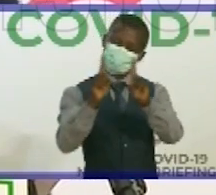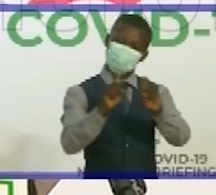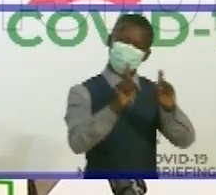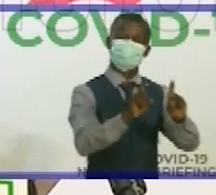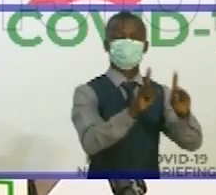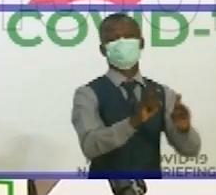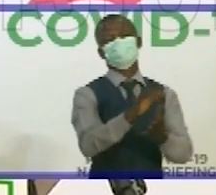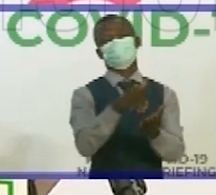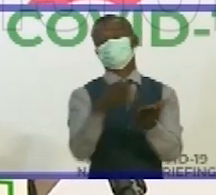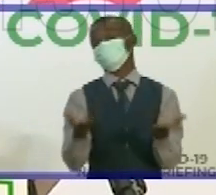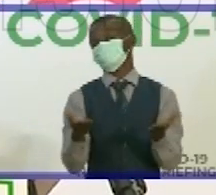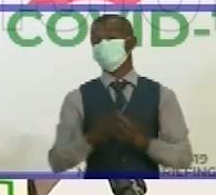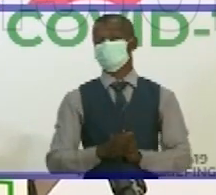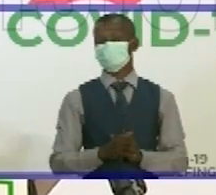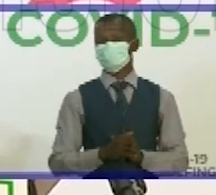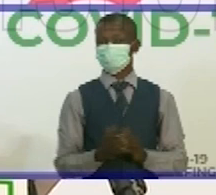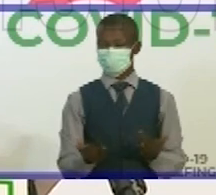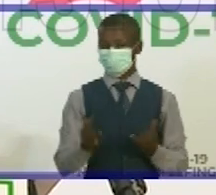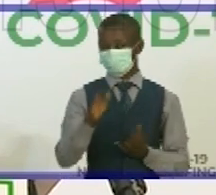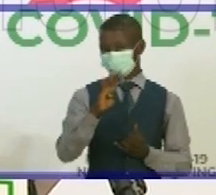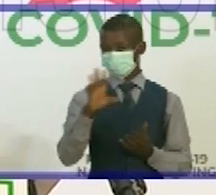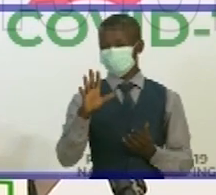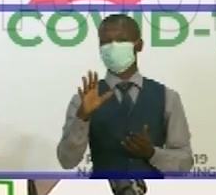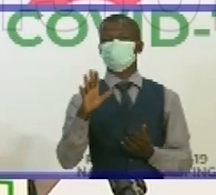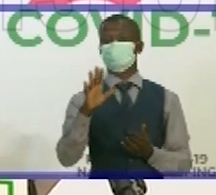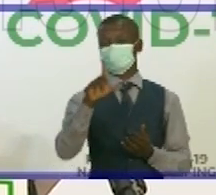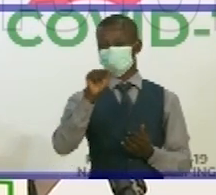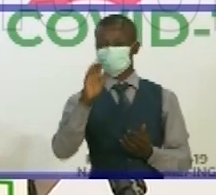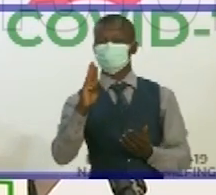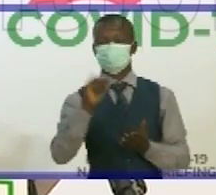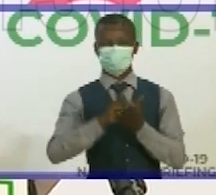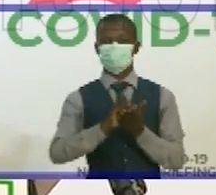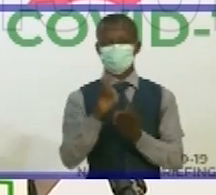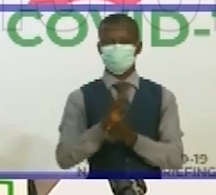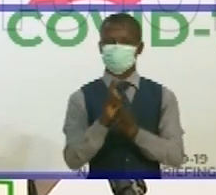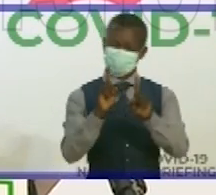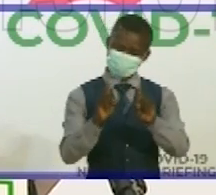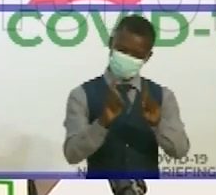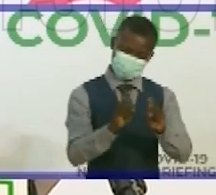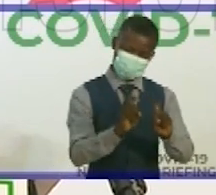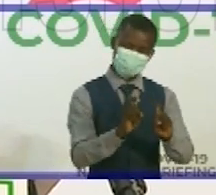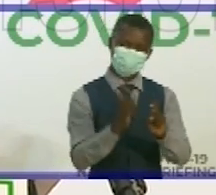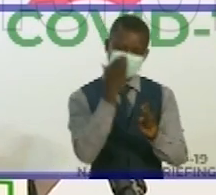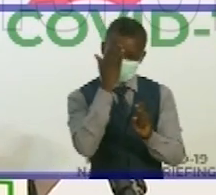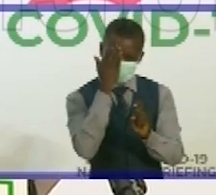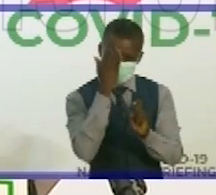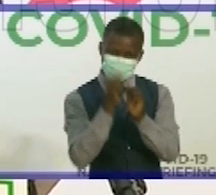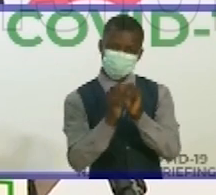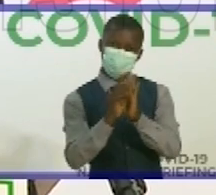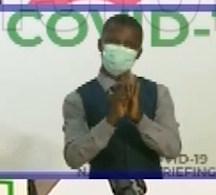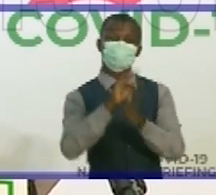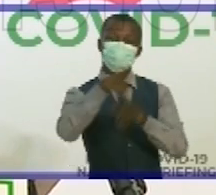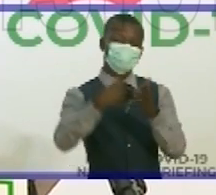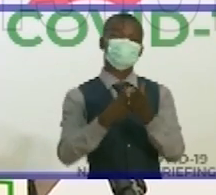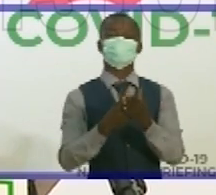There are currently 45 labs that can carry out PCR, real-time PCR, across the country,